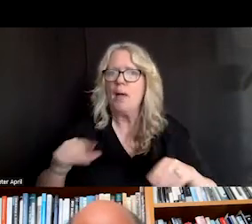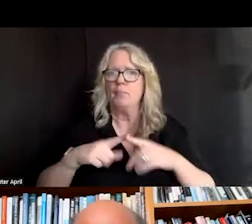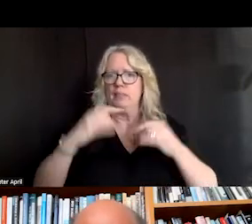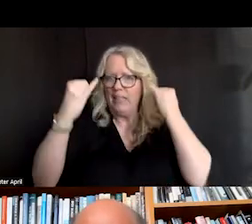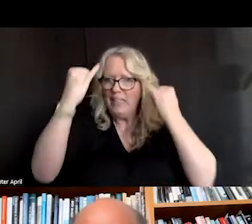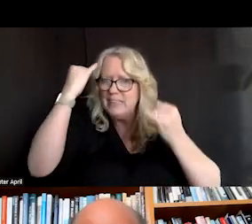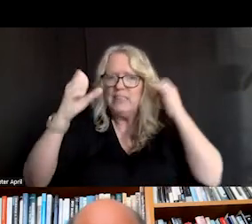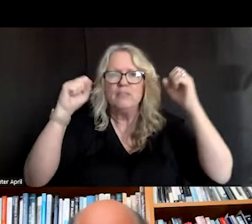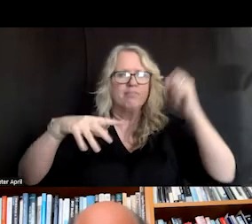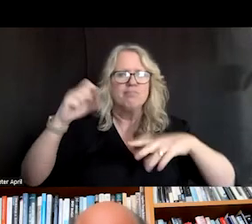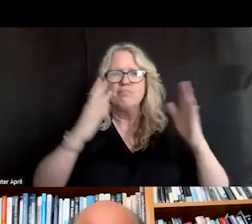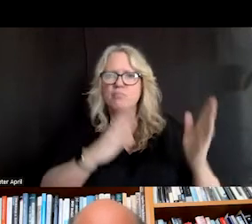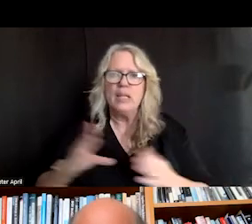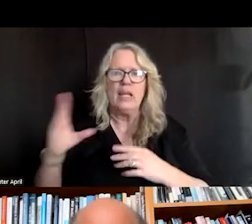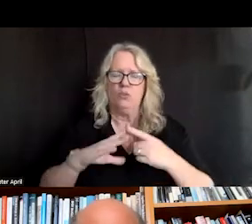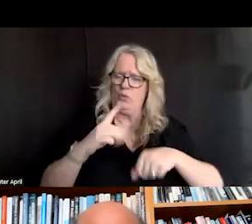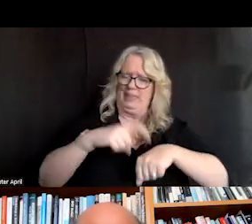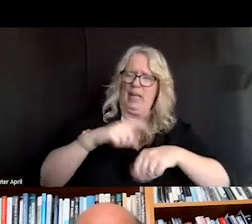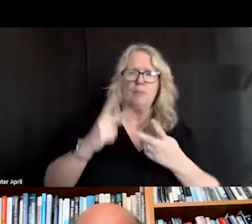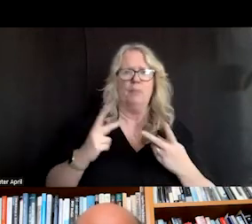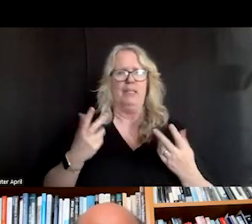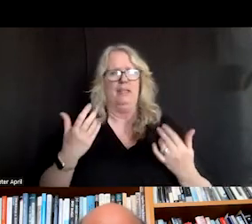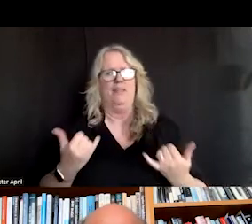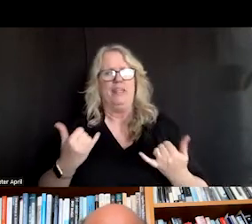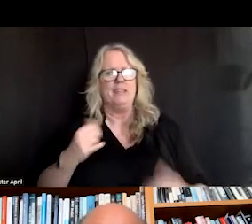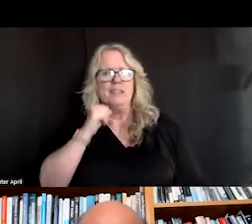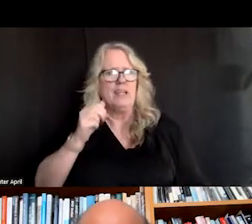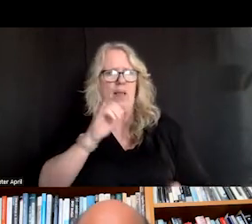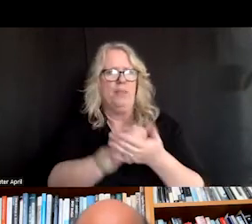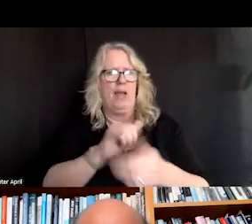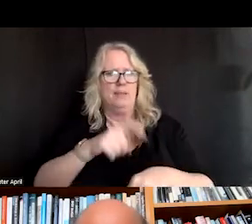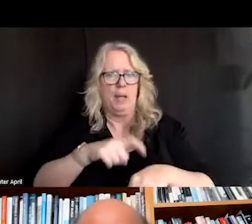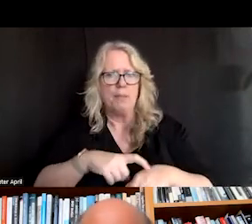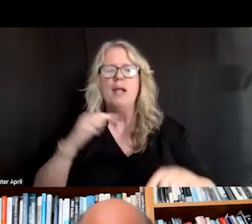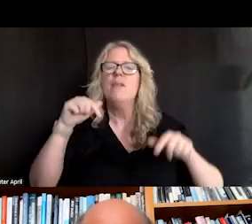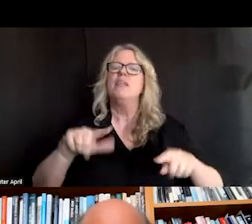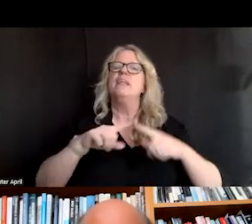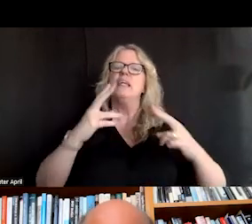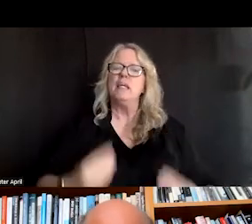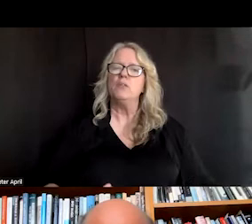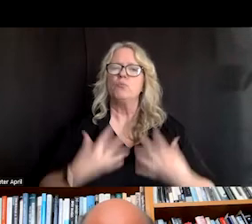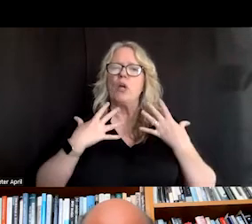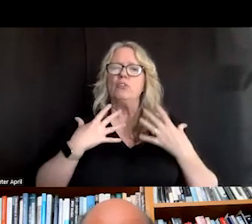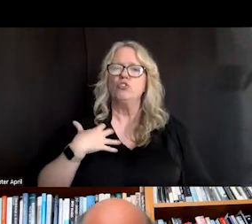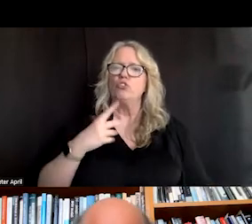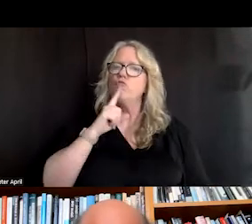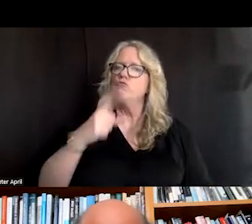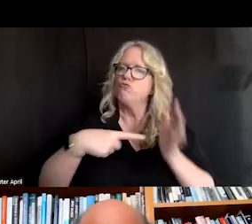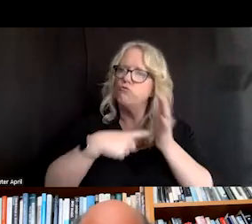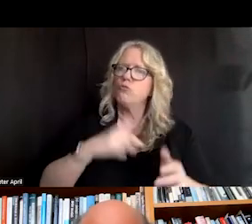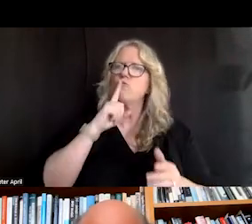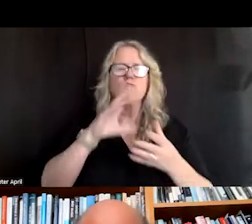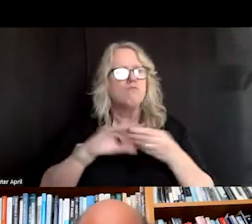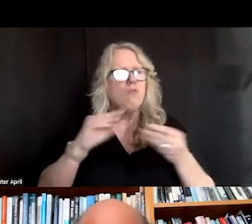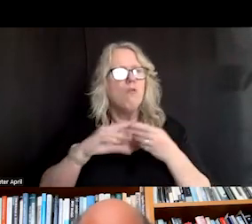litigiousness. There's a time and a place for that. This is not that. This is inspiration through true, credible stories of